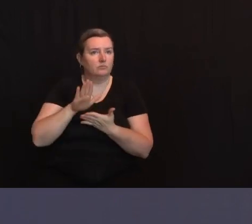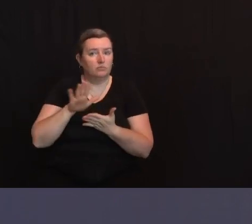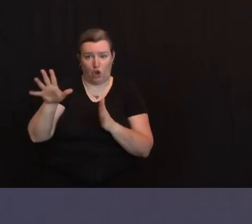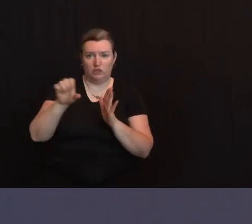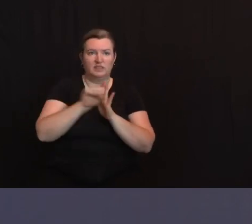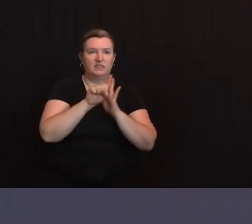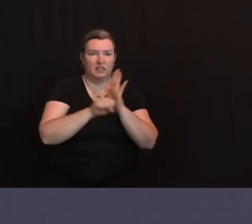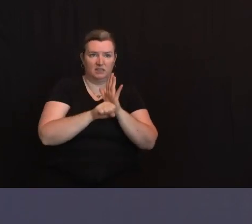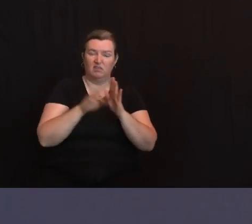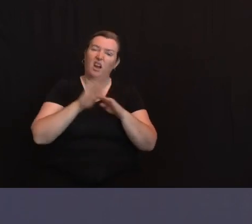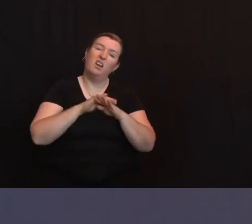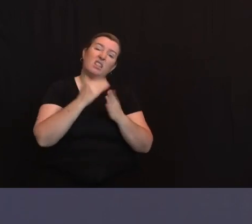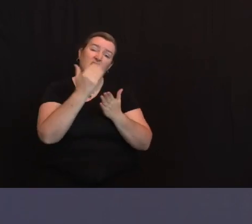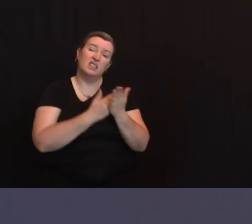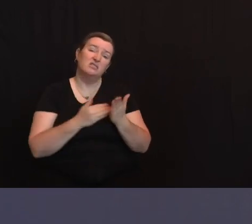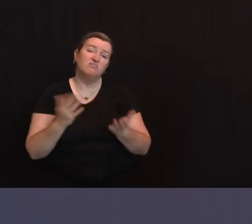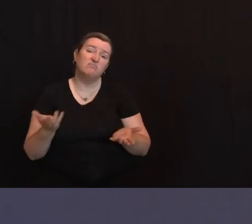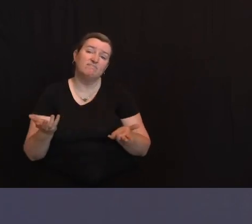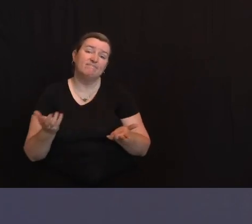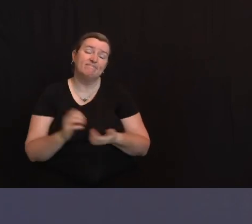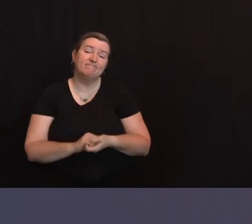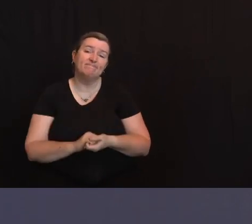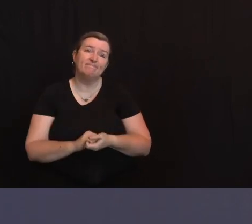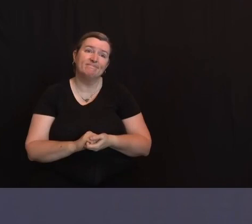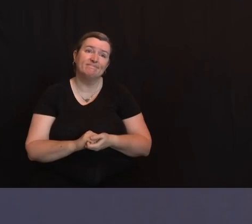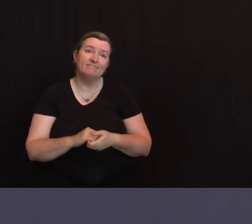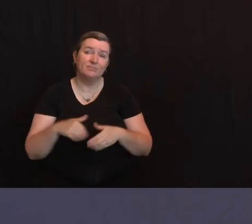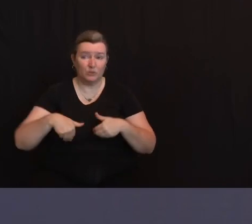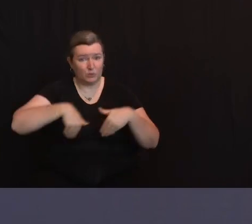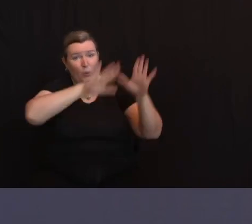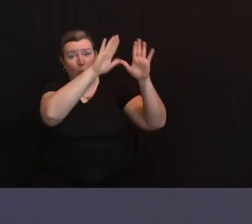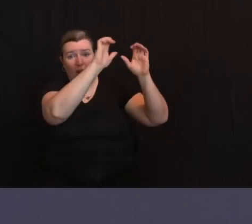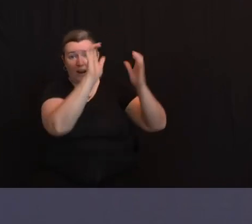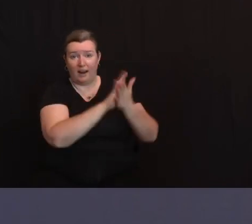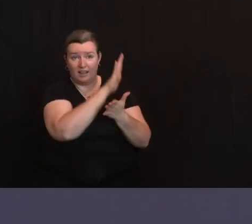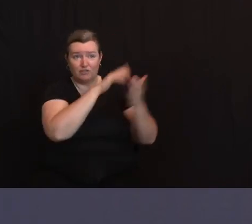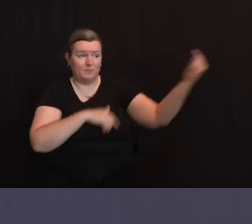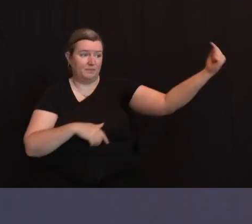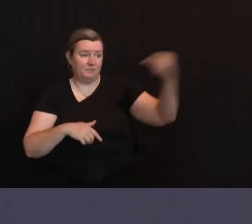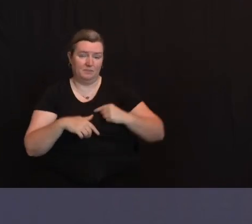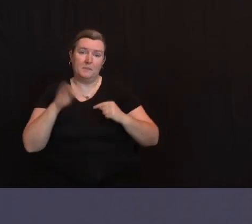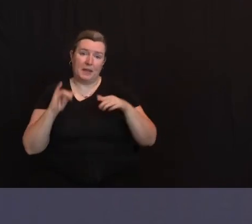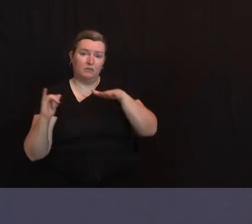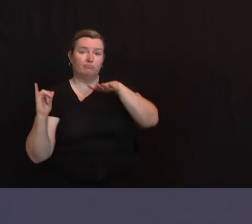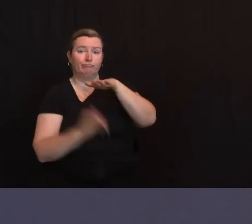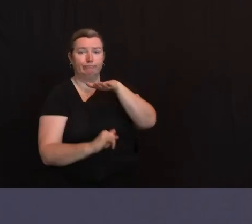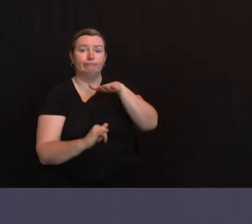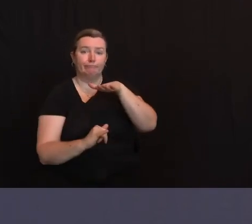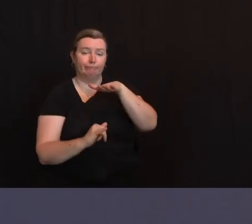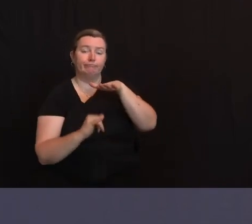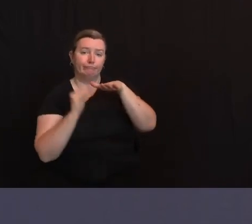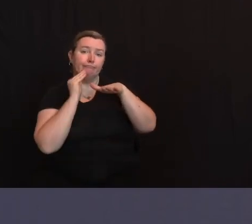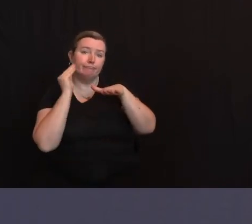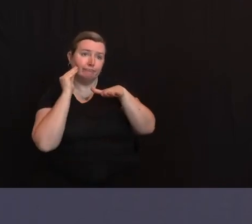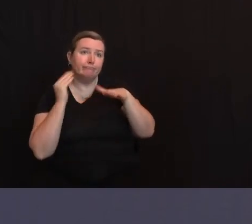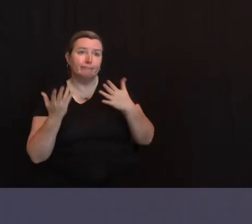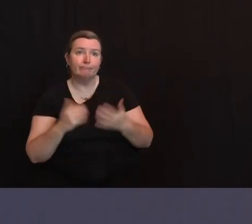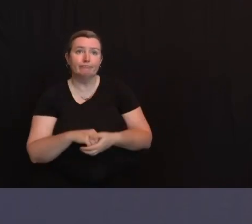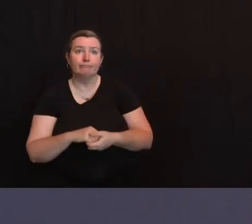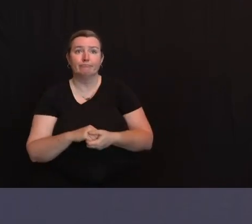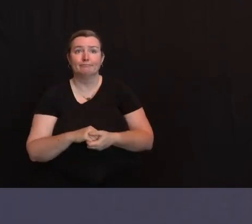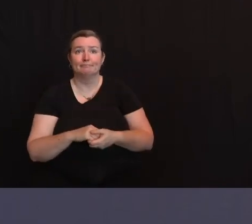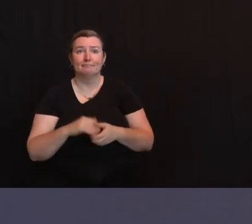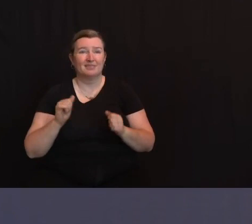what we need more than anything else is a coordinated national policy on things like face coverings, that we